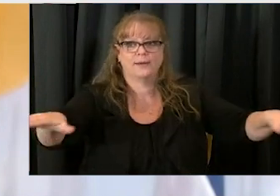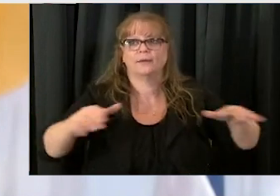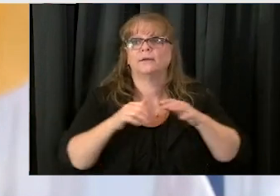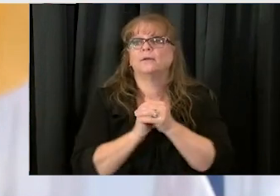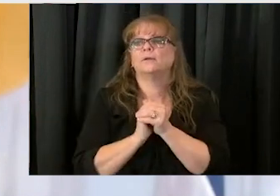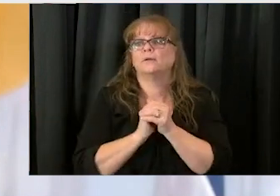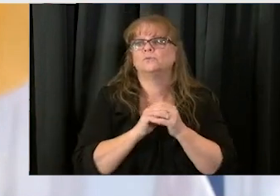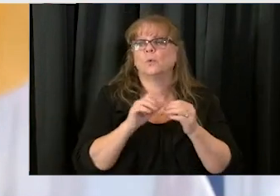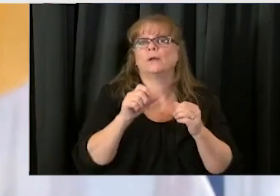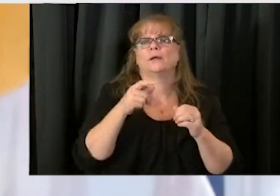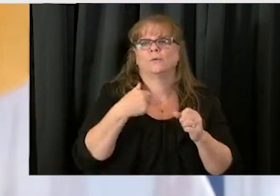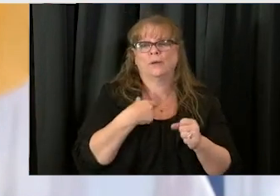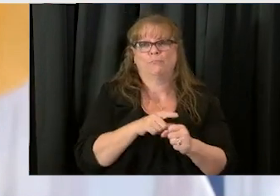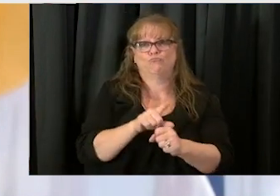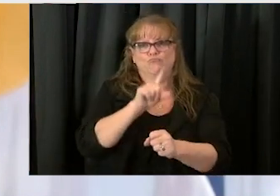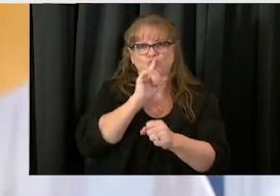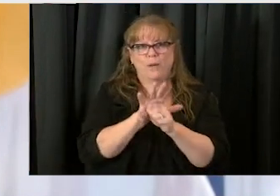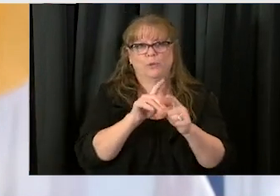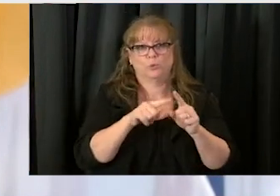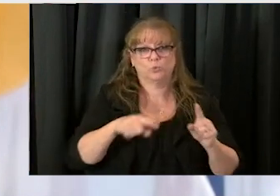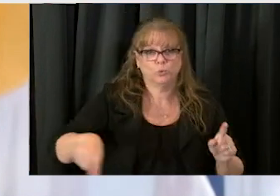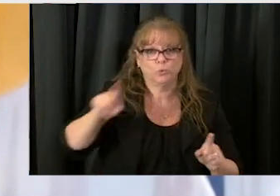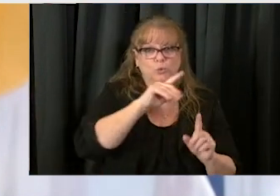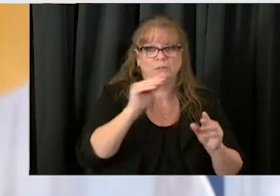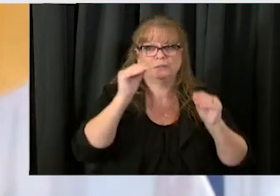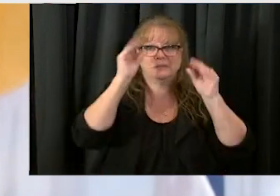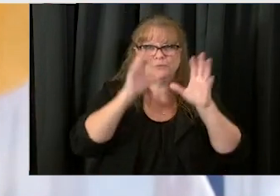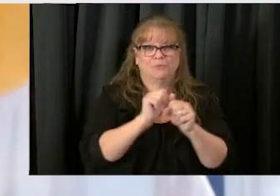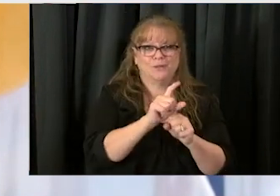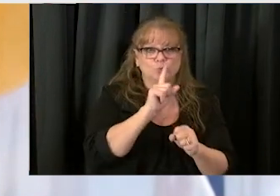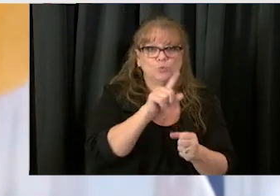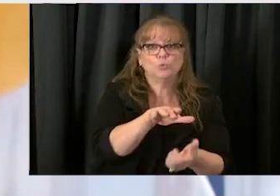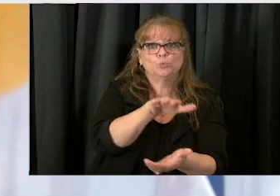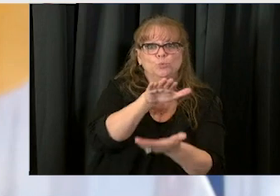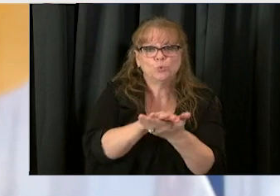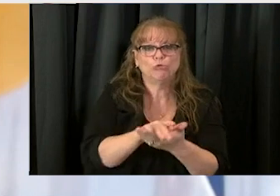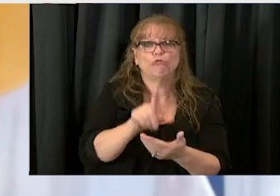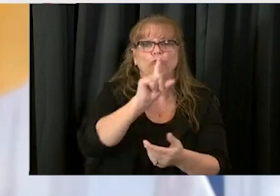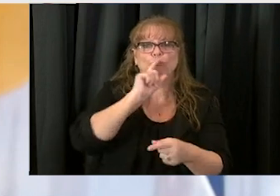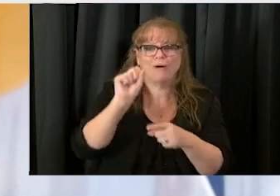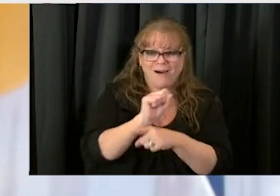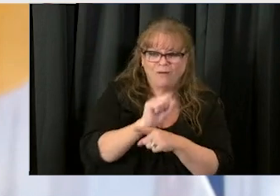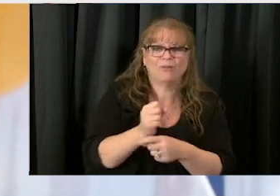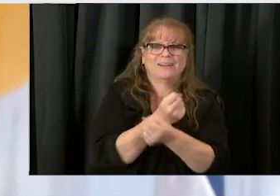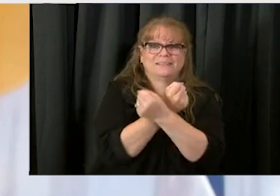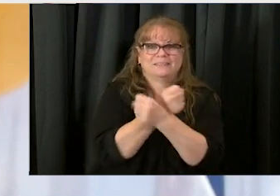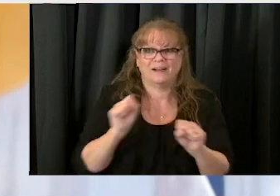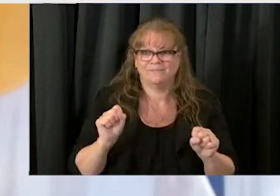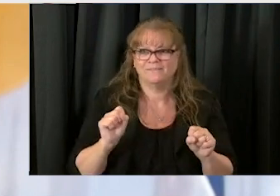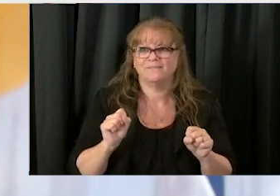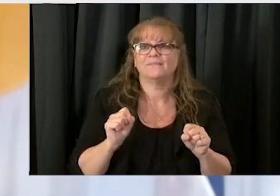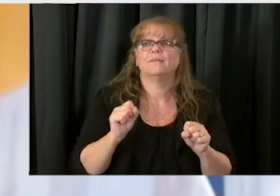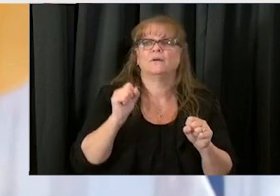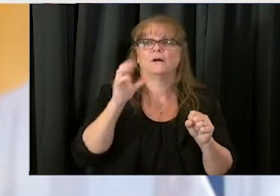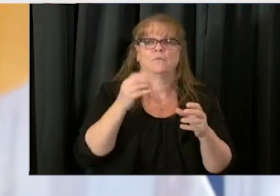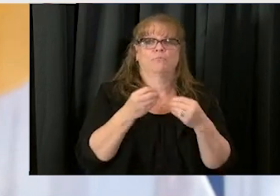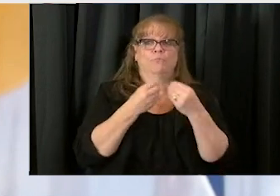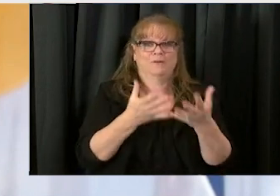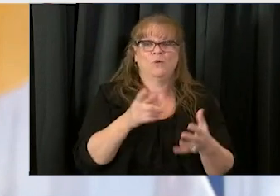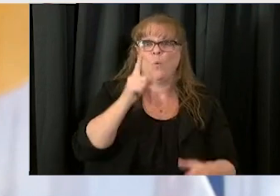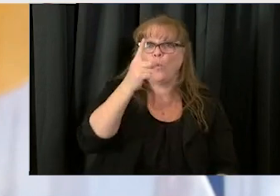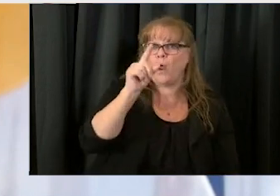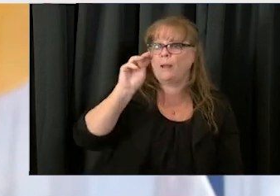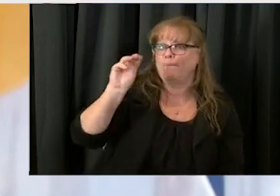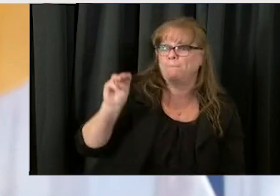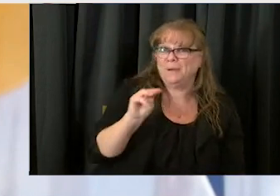we're delivering with 1 million tests a month. We want our schools to be able to have the same kinds of protections that have been limited to